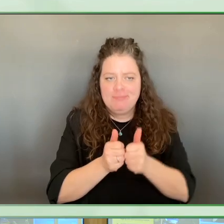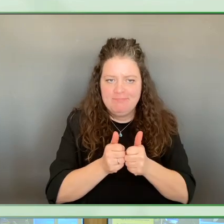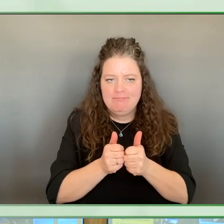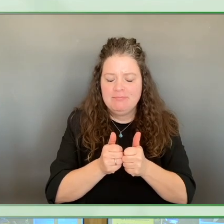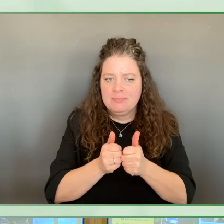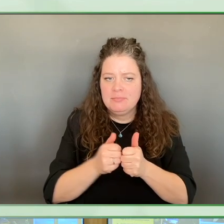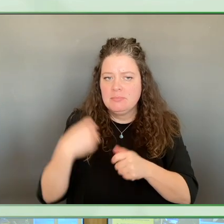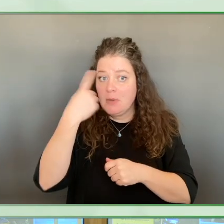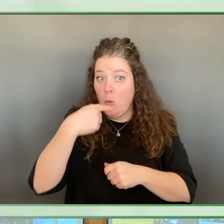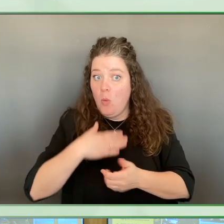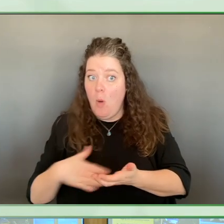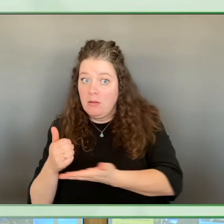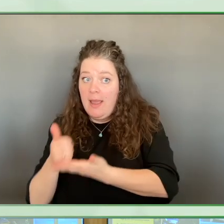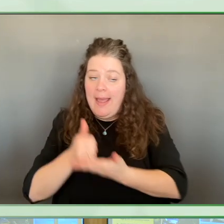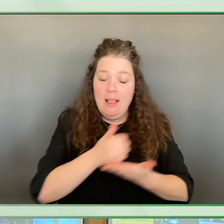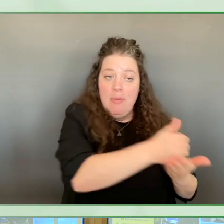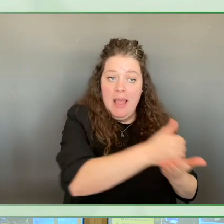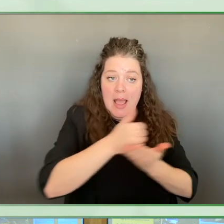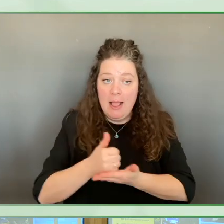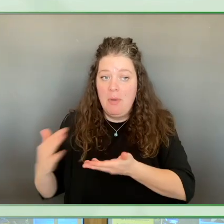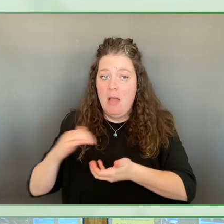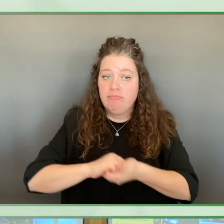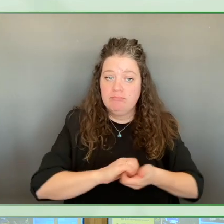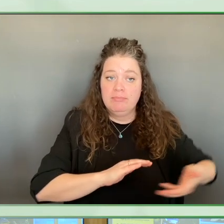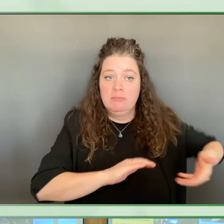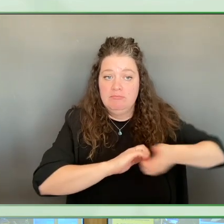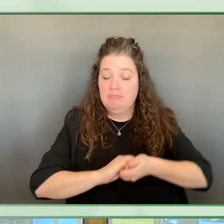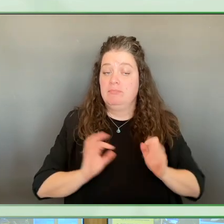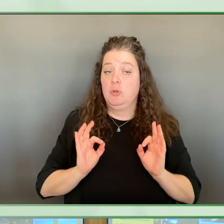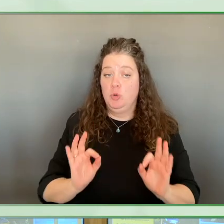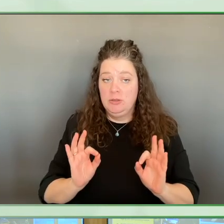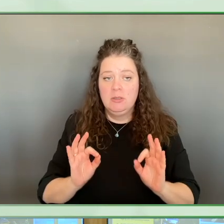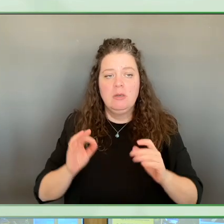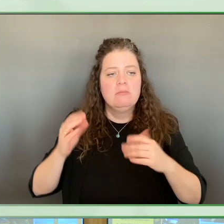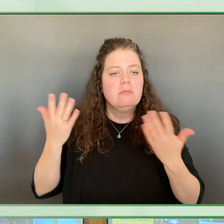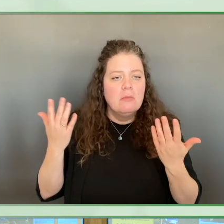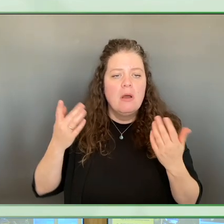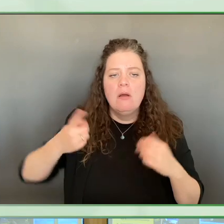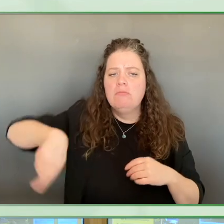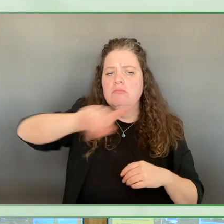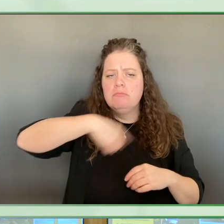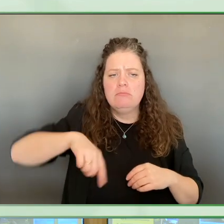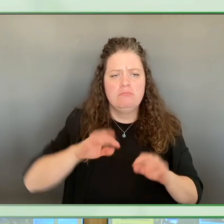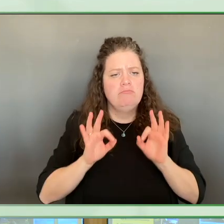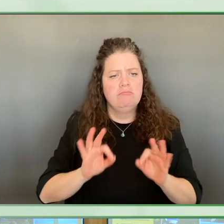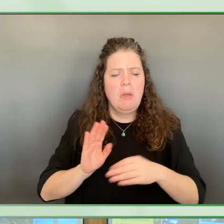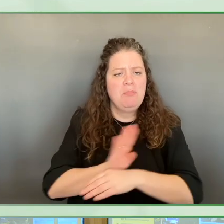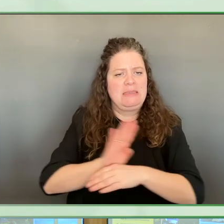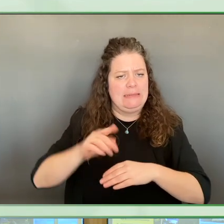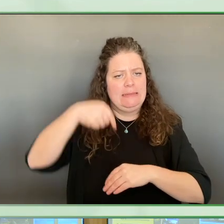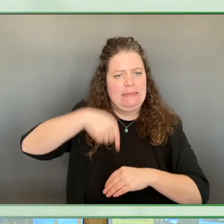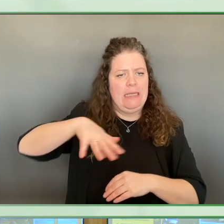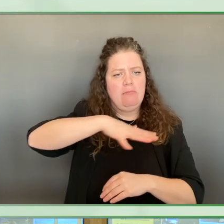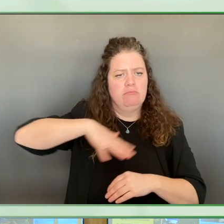industry, but rather through charity and donations, choose to collaborate with the local